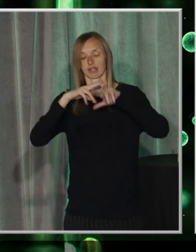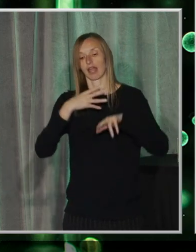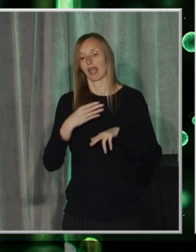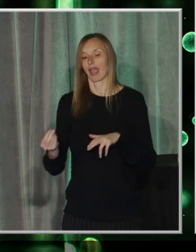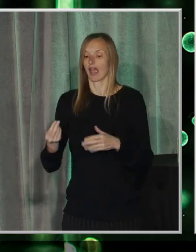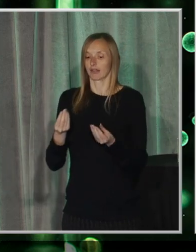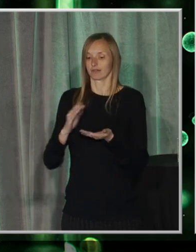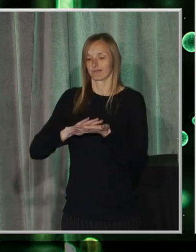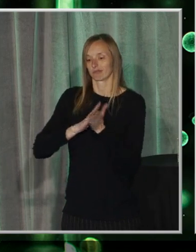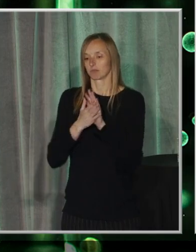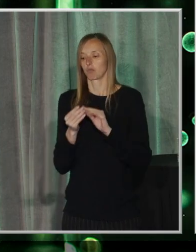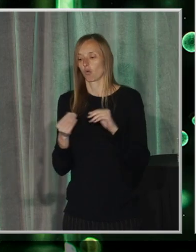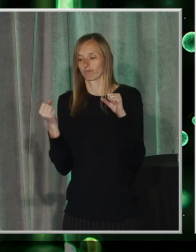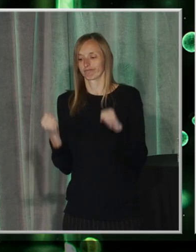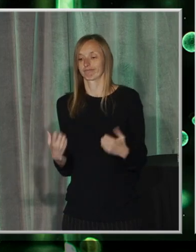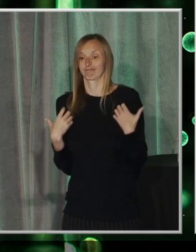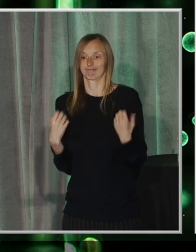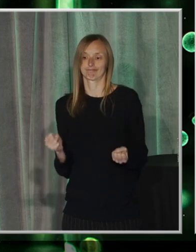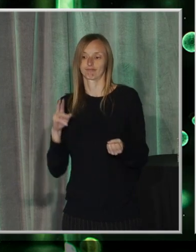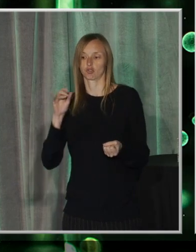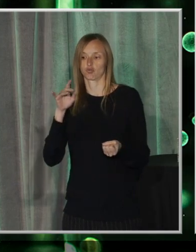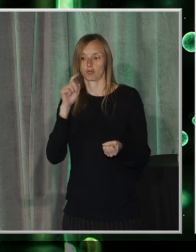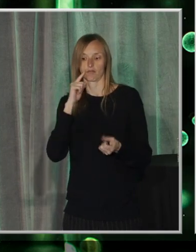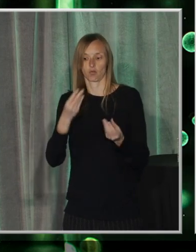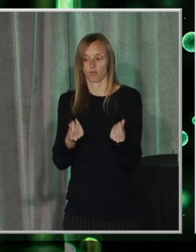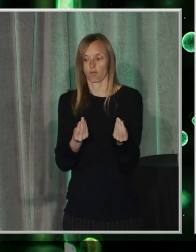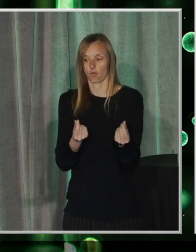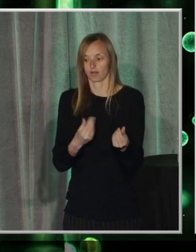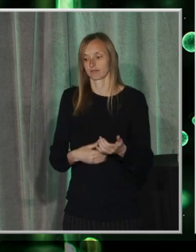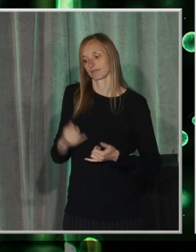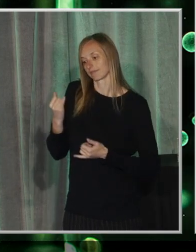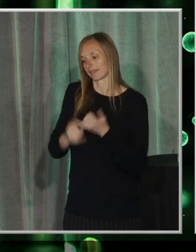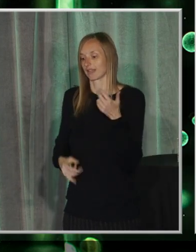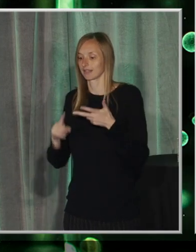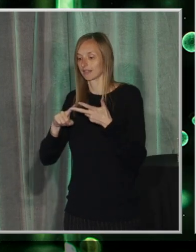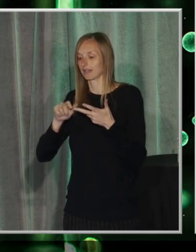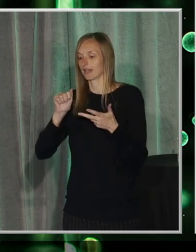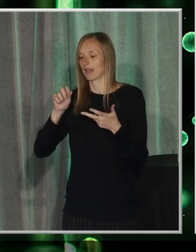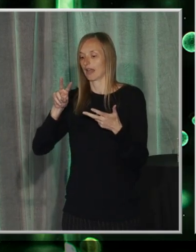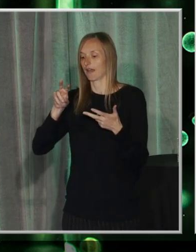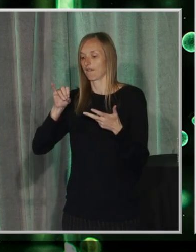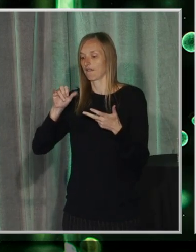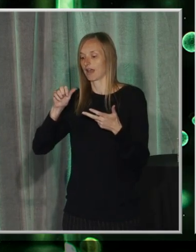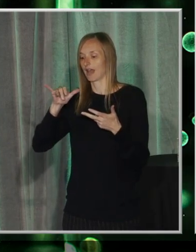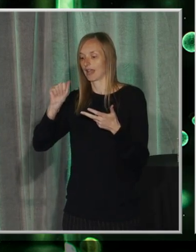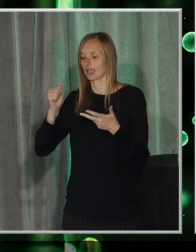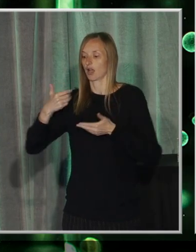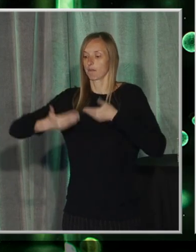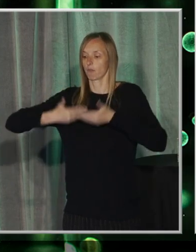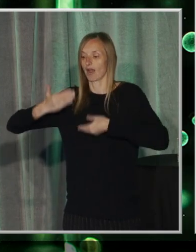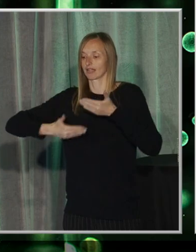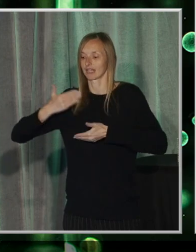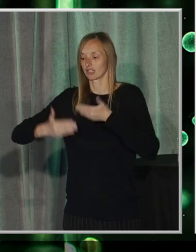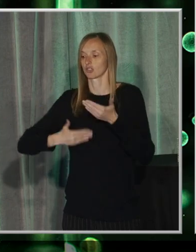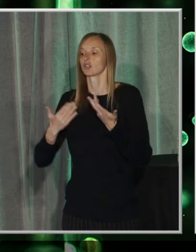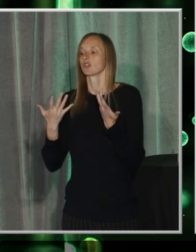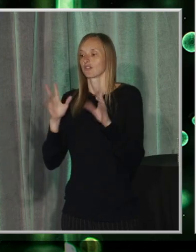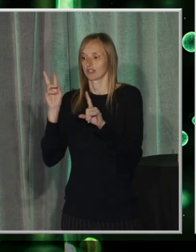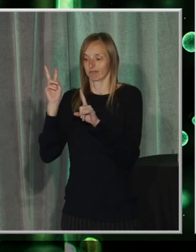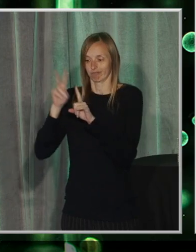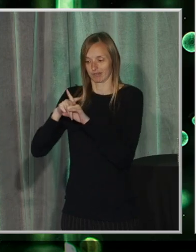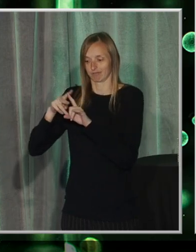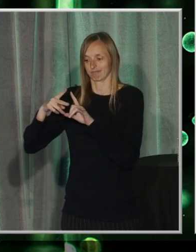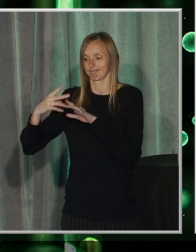upcycling. Lastly, the AVEA processor is a patented intelligent waste